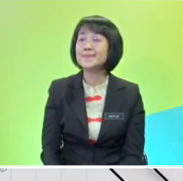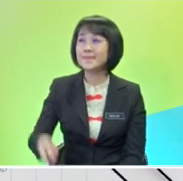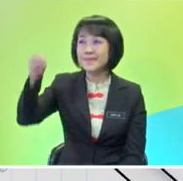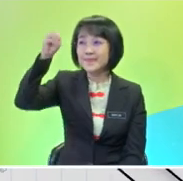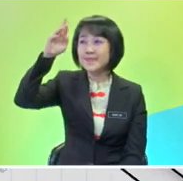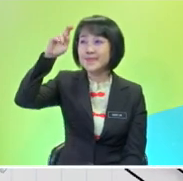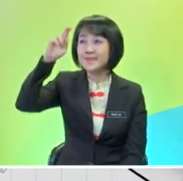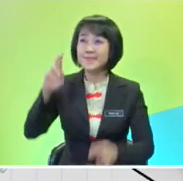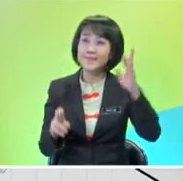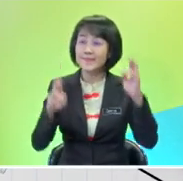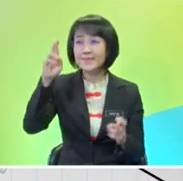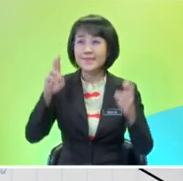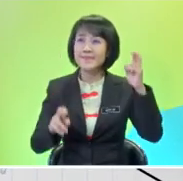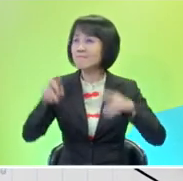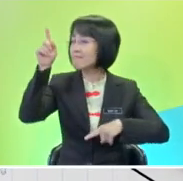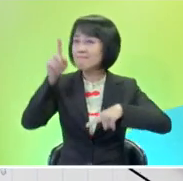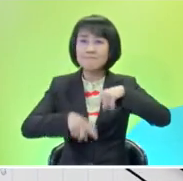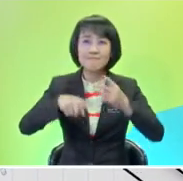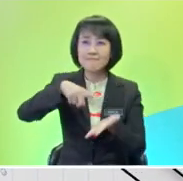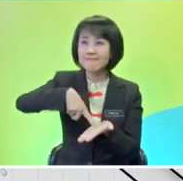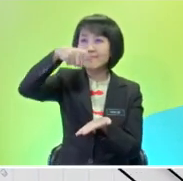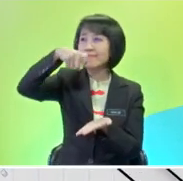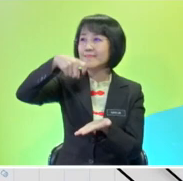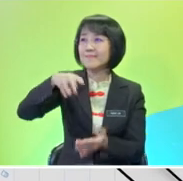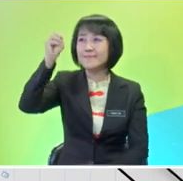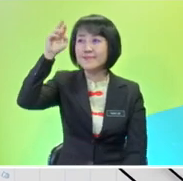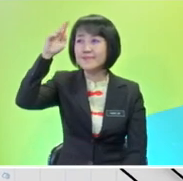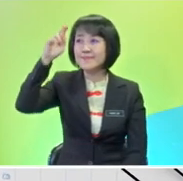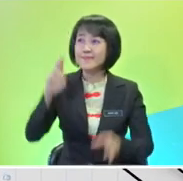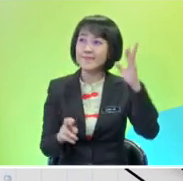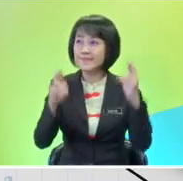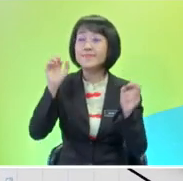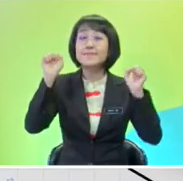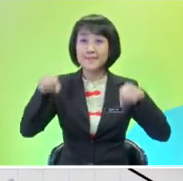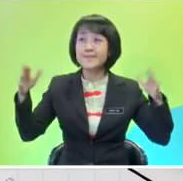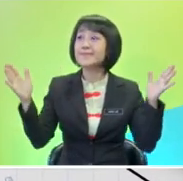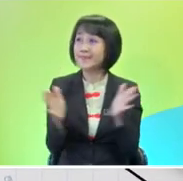Mr. Bob can hop. Mr. Bot can clap.